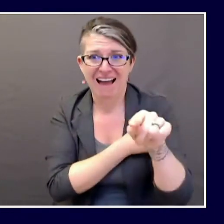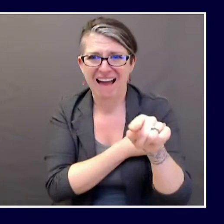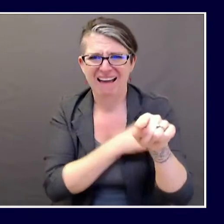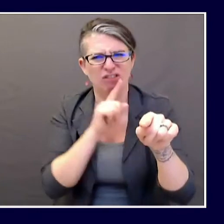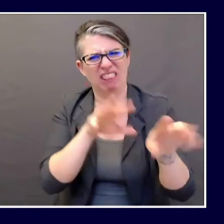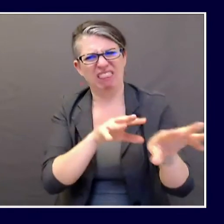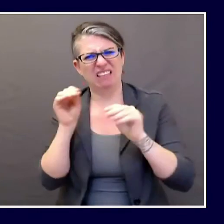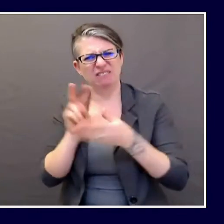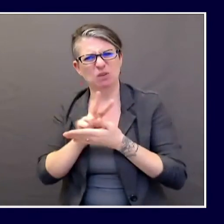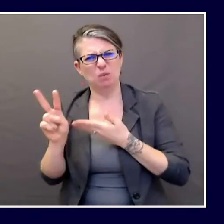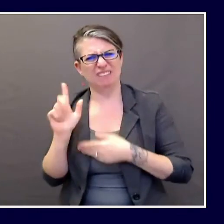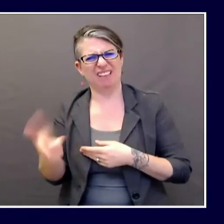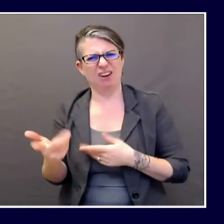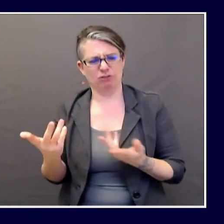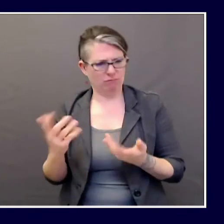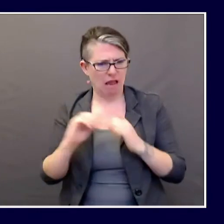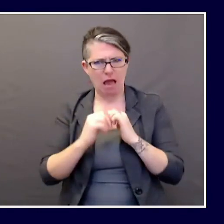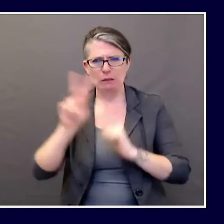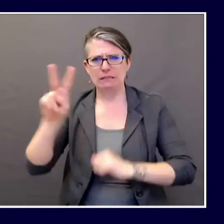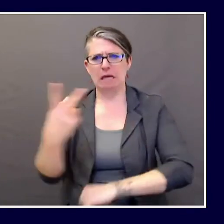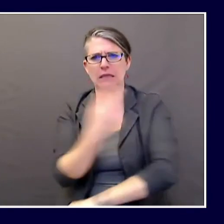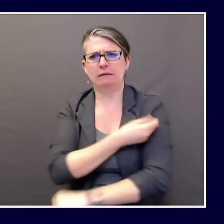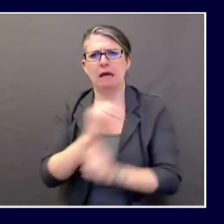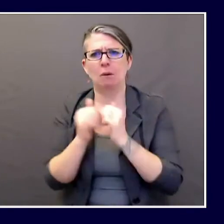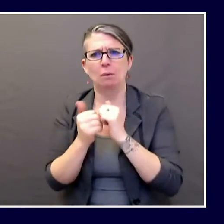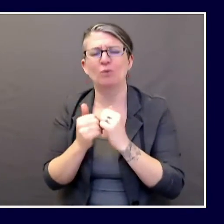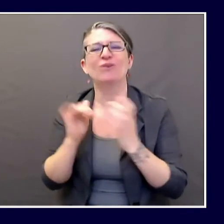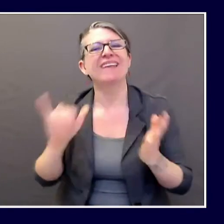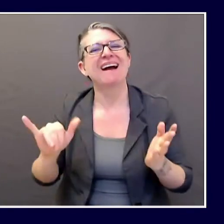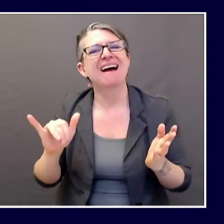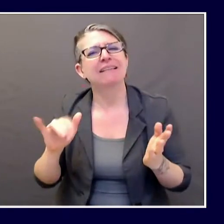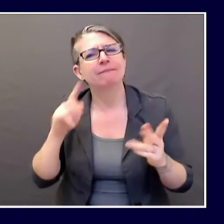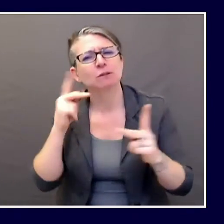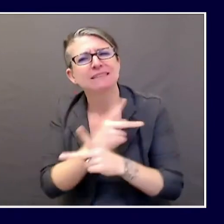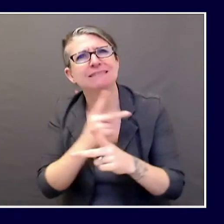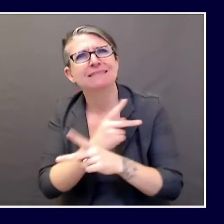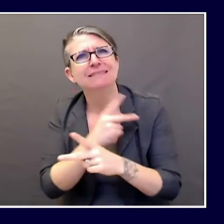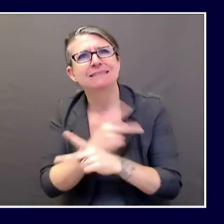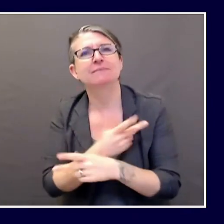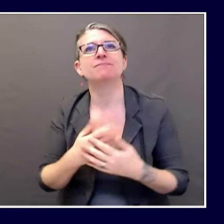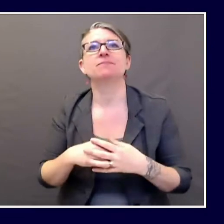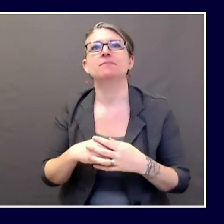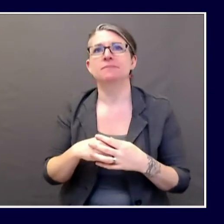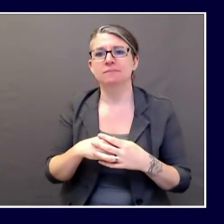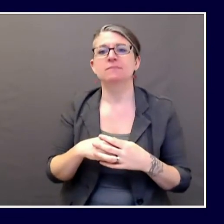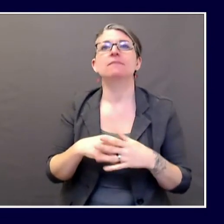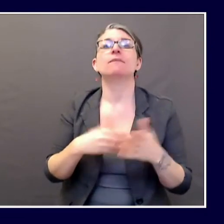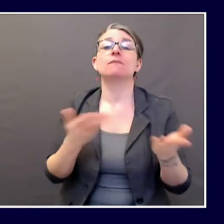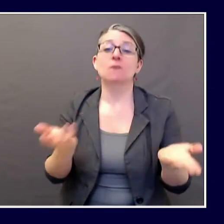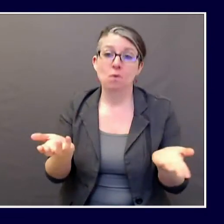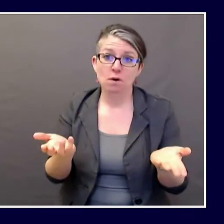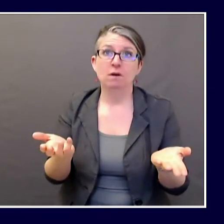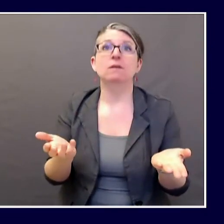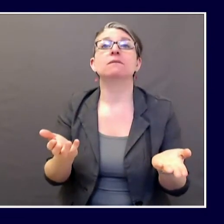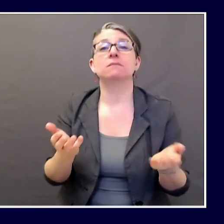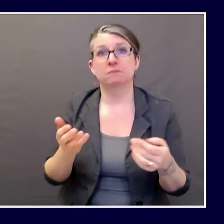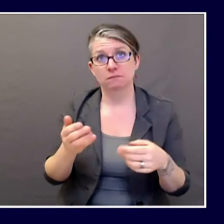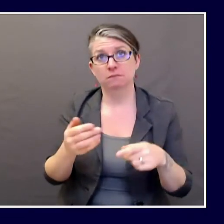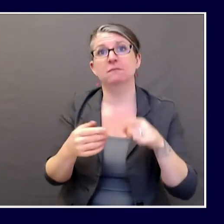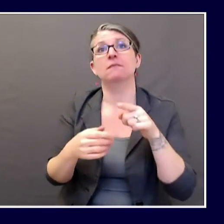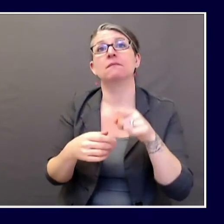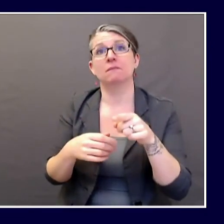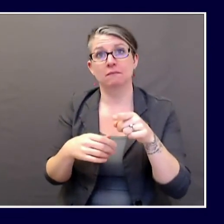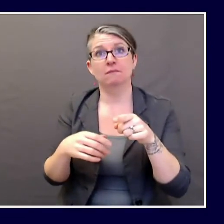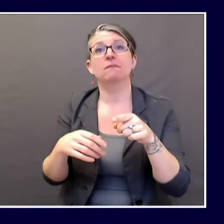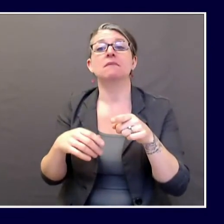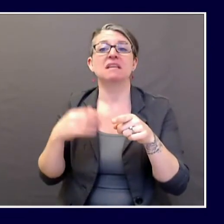second dose when that time has come, or alternatively, we need to switch to vaccines. And compiling that data, we wanted to make sure we got it right. So we